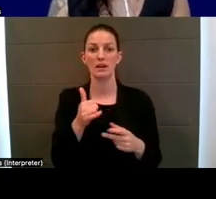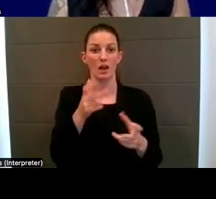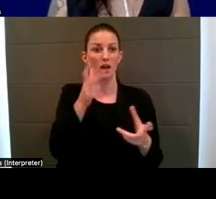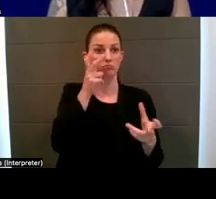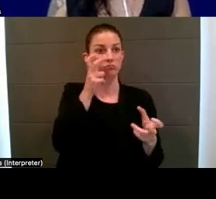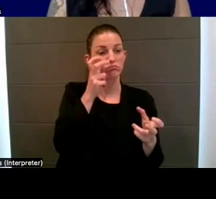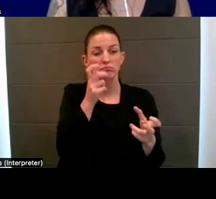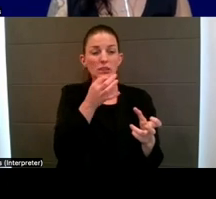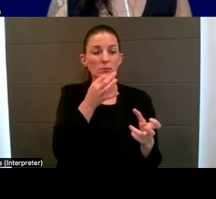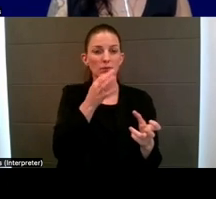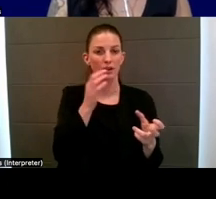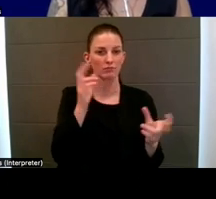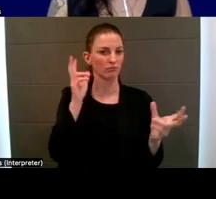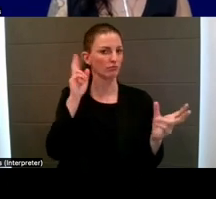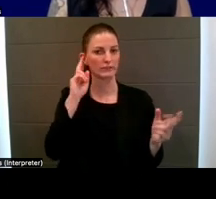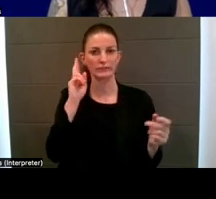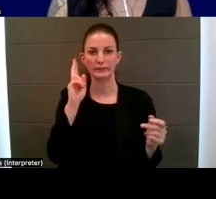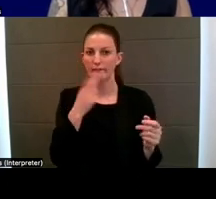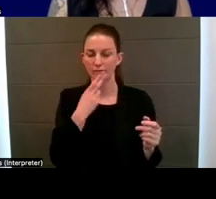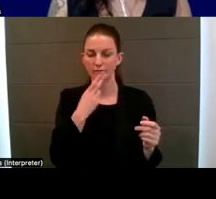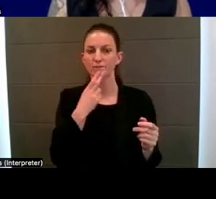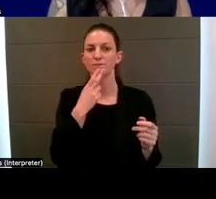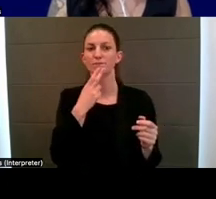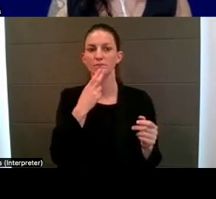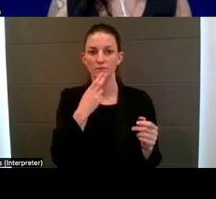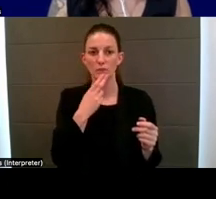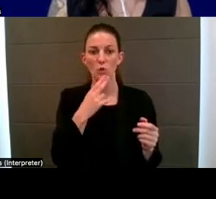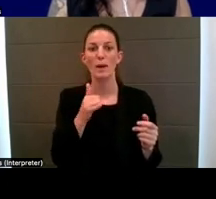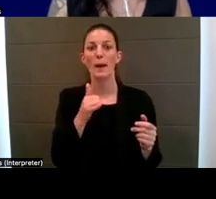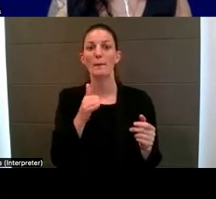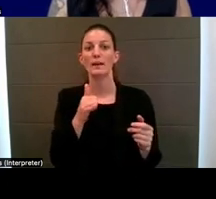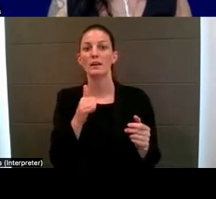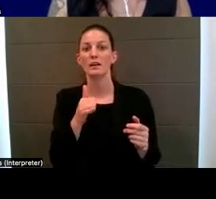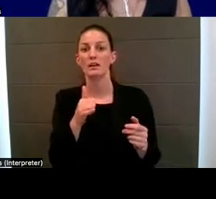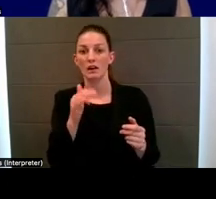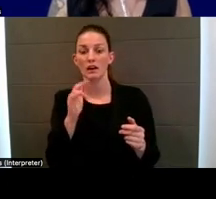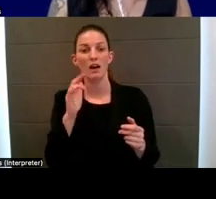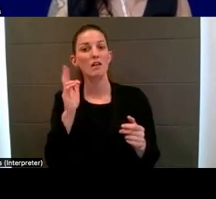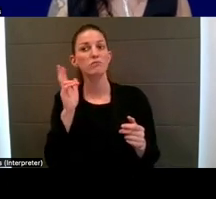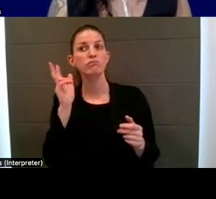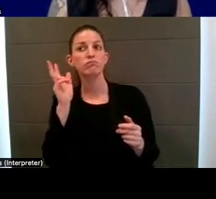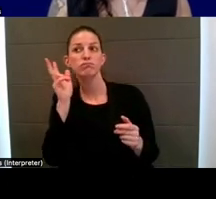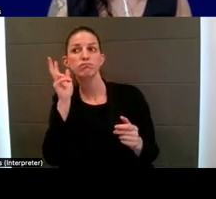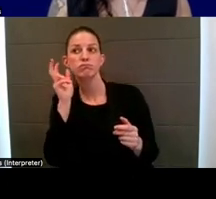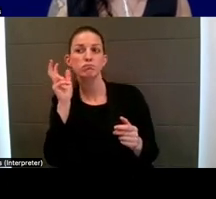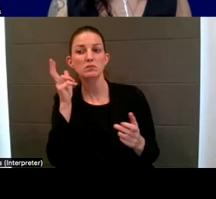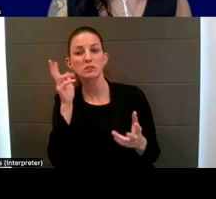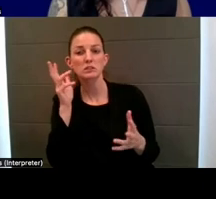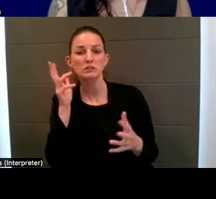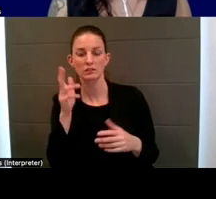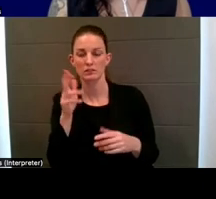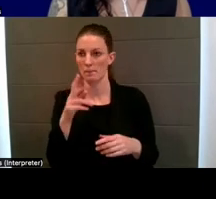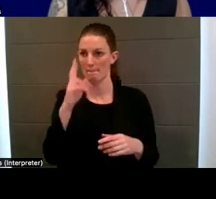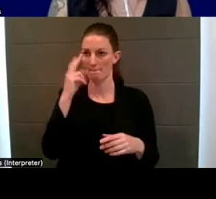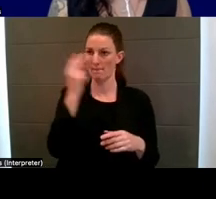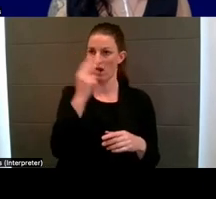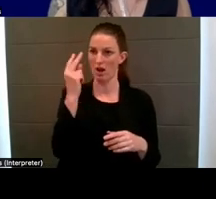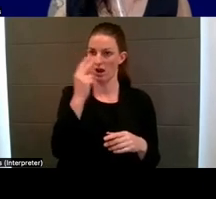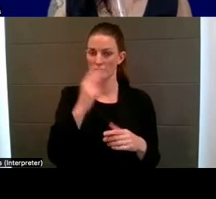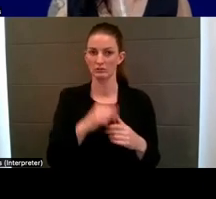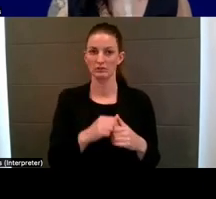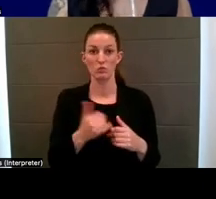hearing. Some may have functional hearing but no functional vision. And some children may be totally deaf and blind.